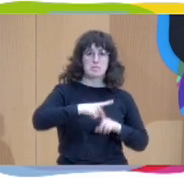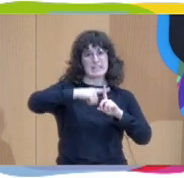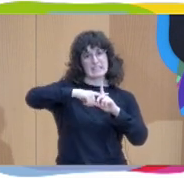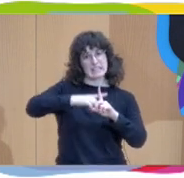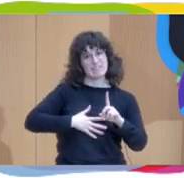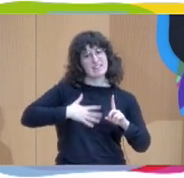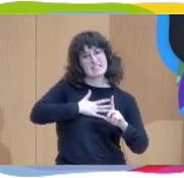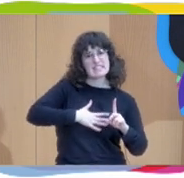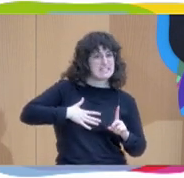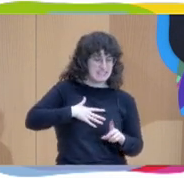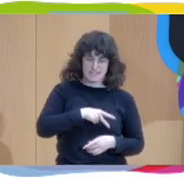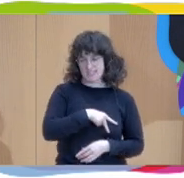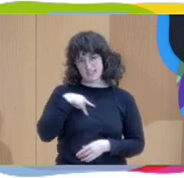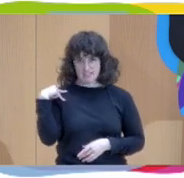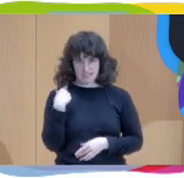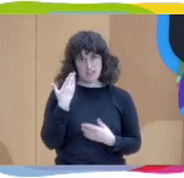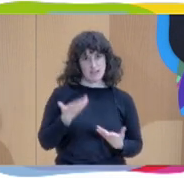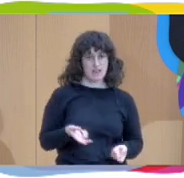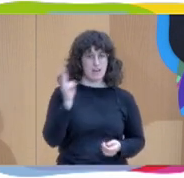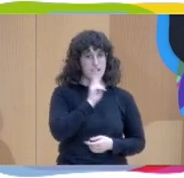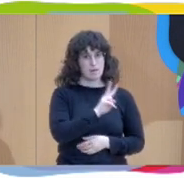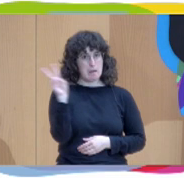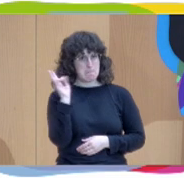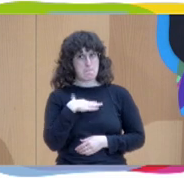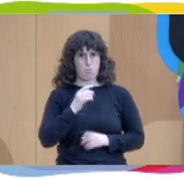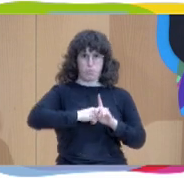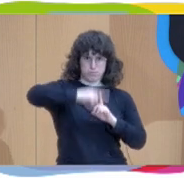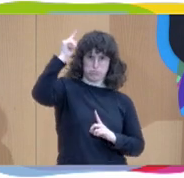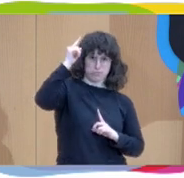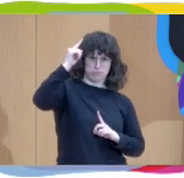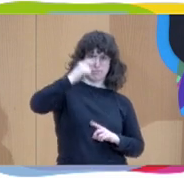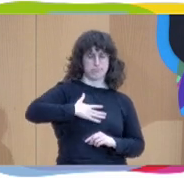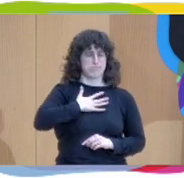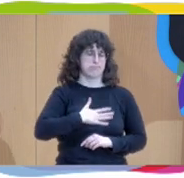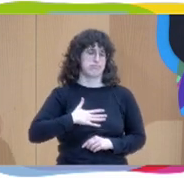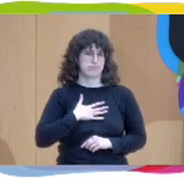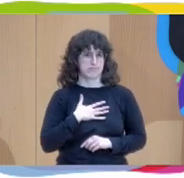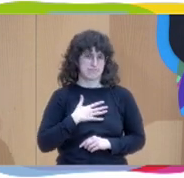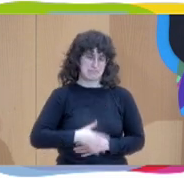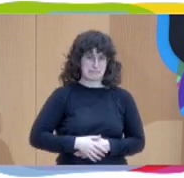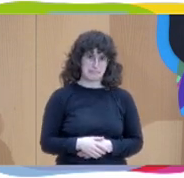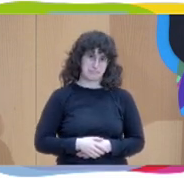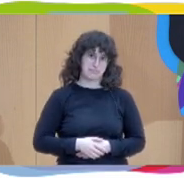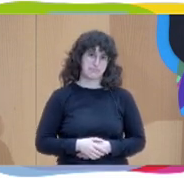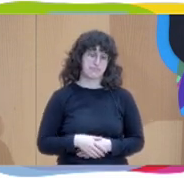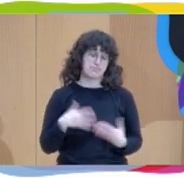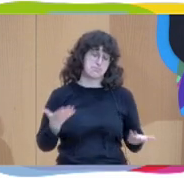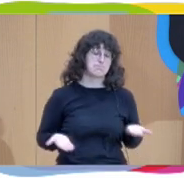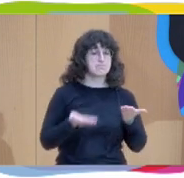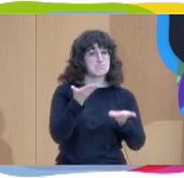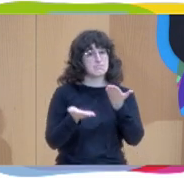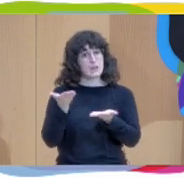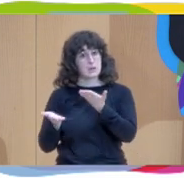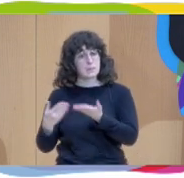as you can see, the rates are really high. And throughout the whole evaluation material, both